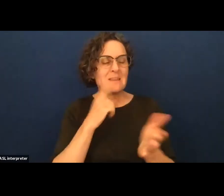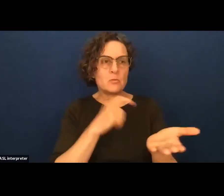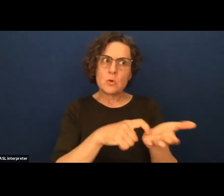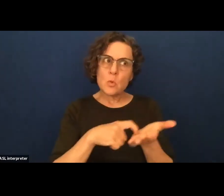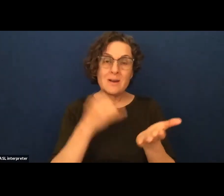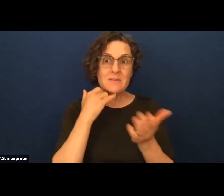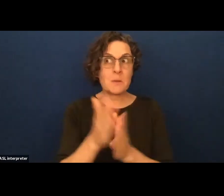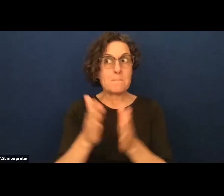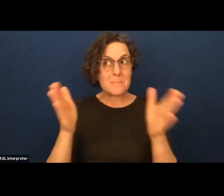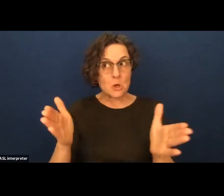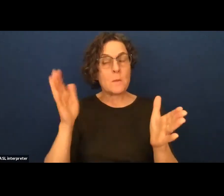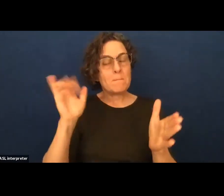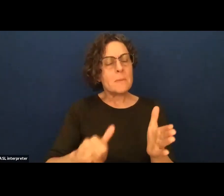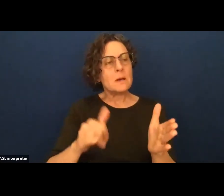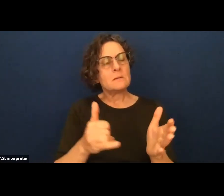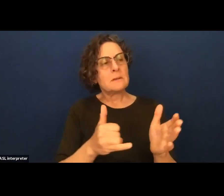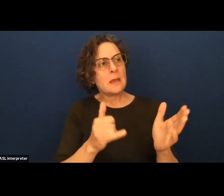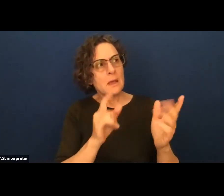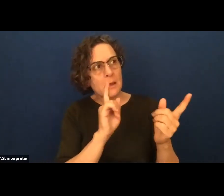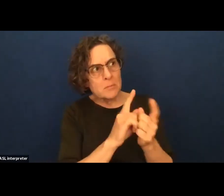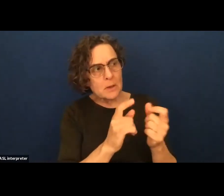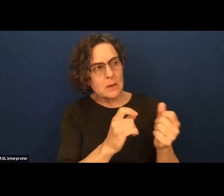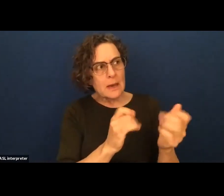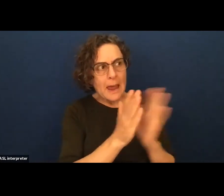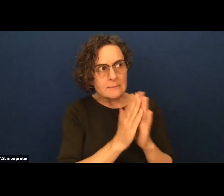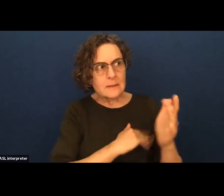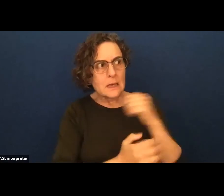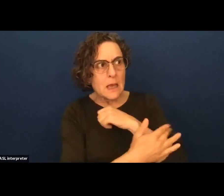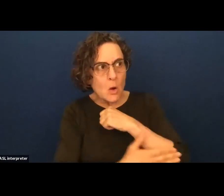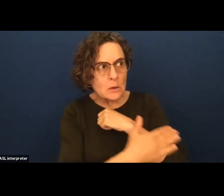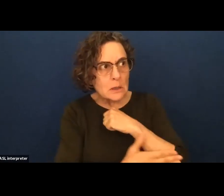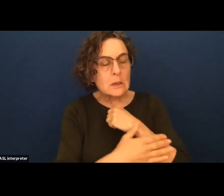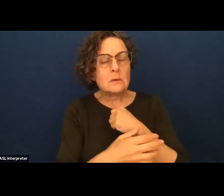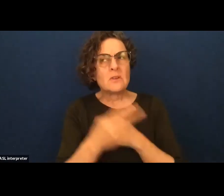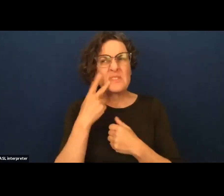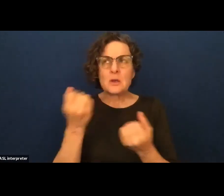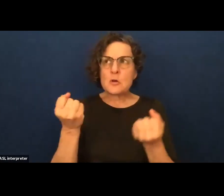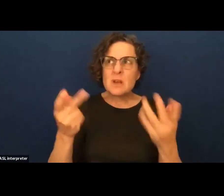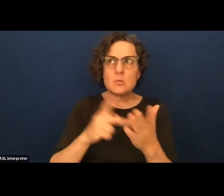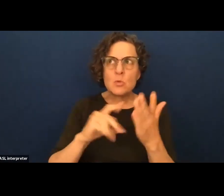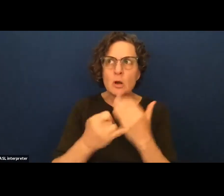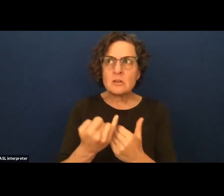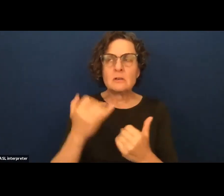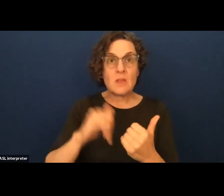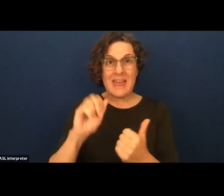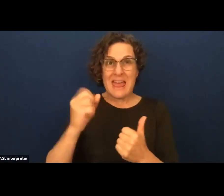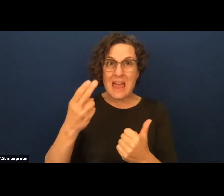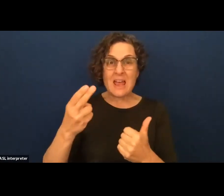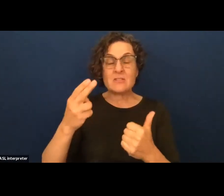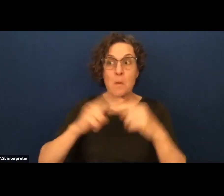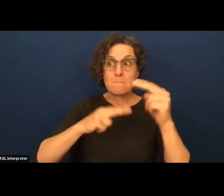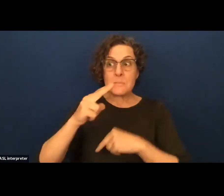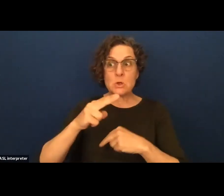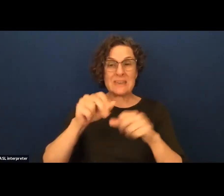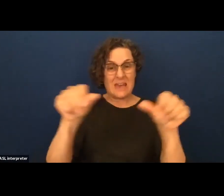And I've seen a couple of projects that are going to be well over the 5,000 square foot mark. So I was just trying to kind of get a precursor of what might be